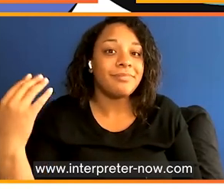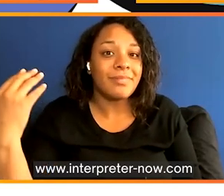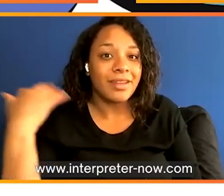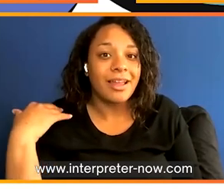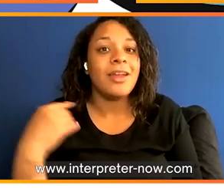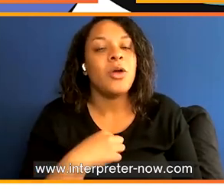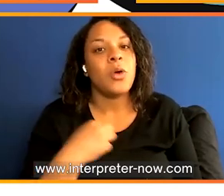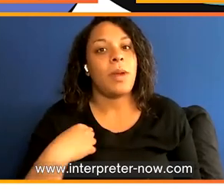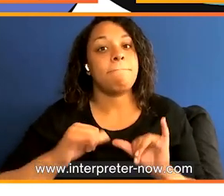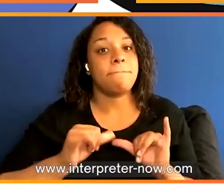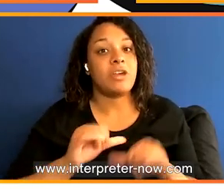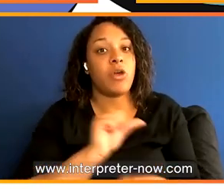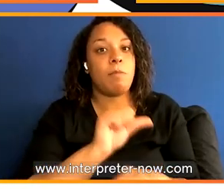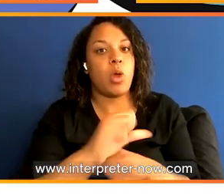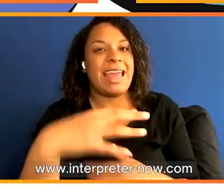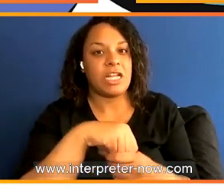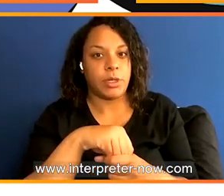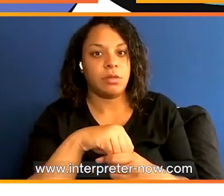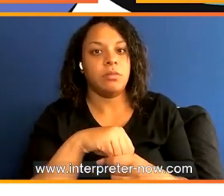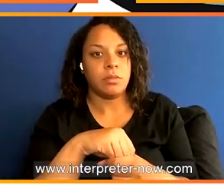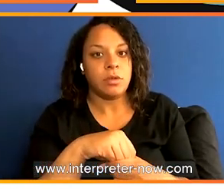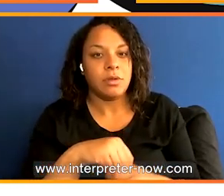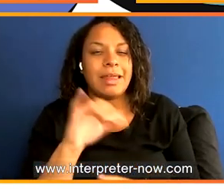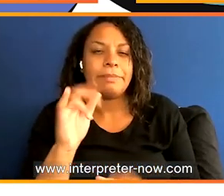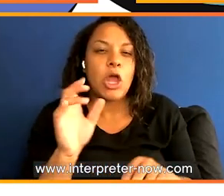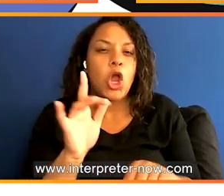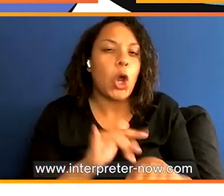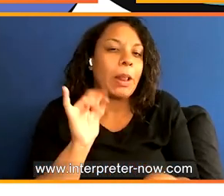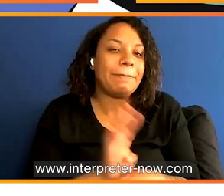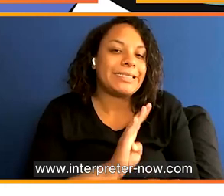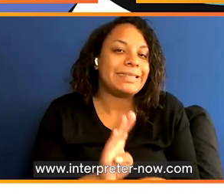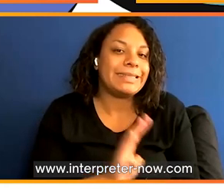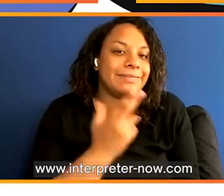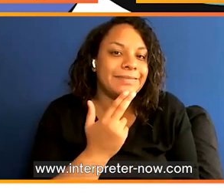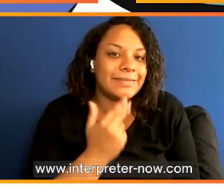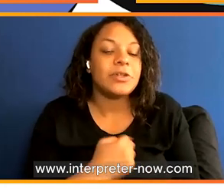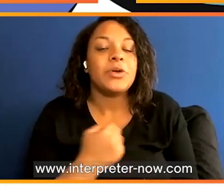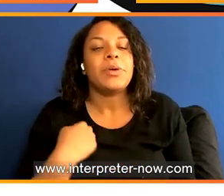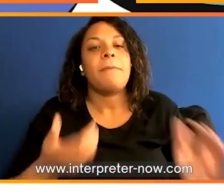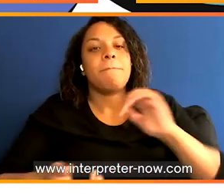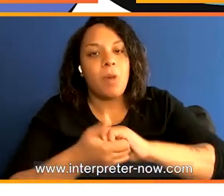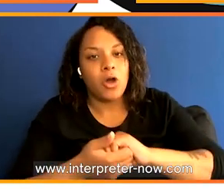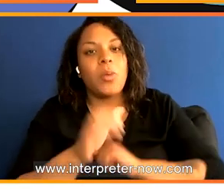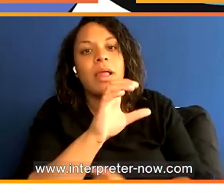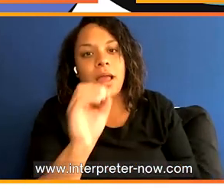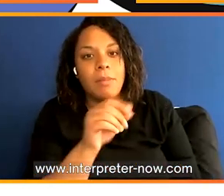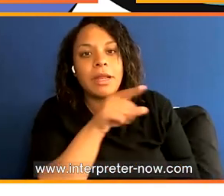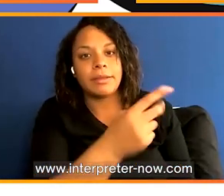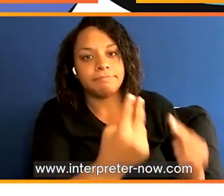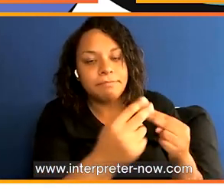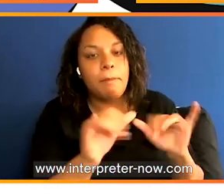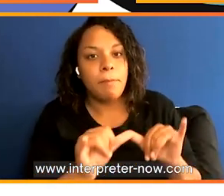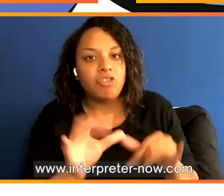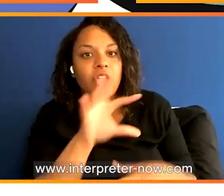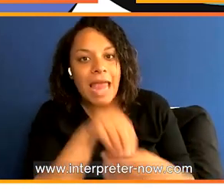actually measure that inside a company? And early days back then, we were actually measuring employee engagement. You know, that was an early